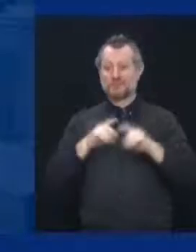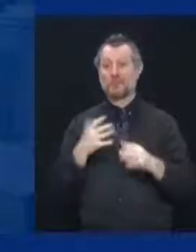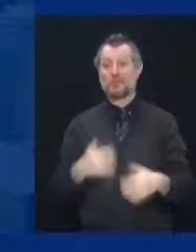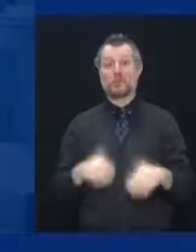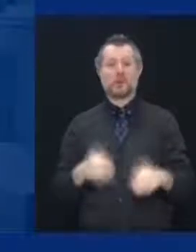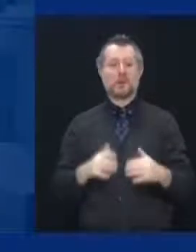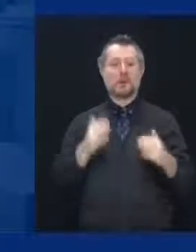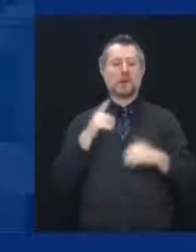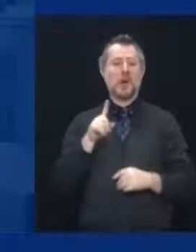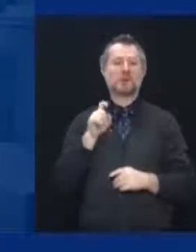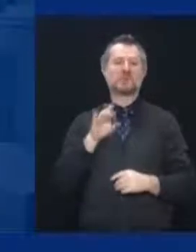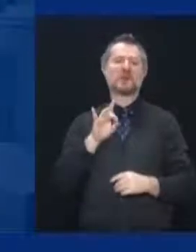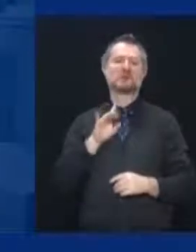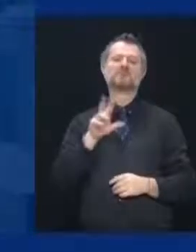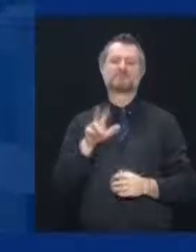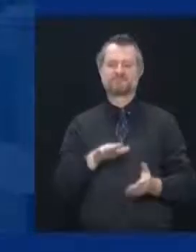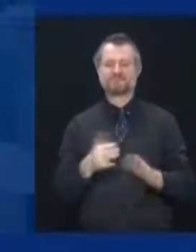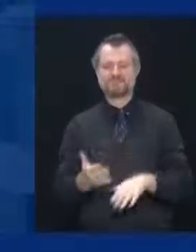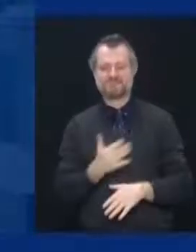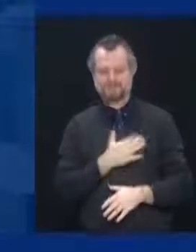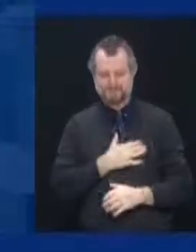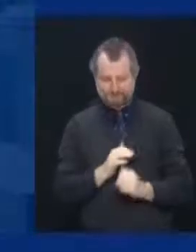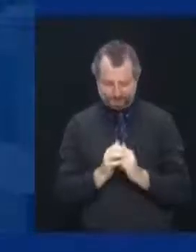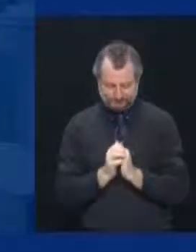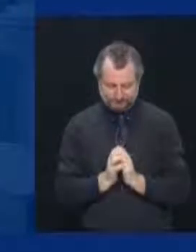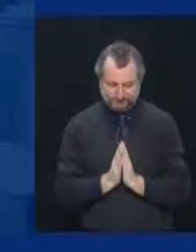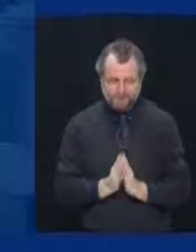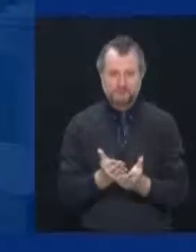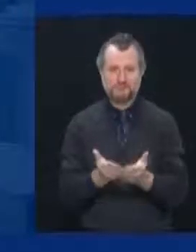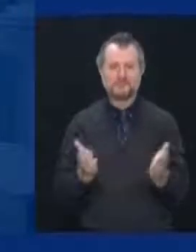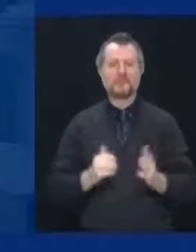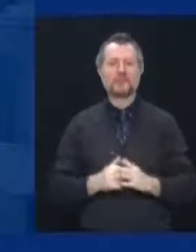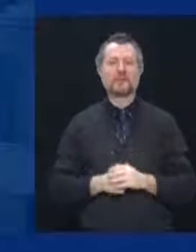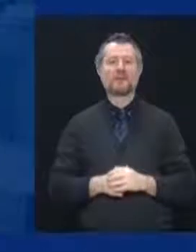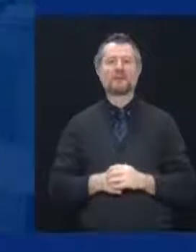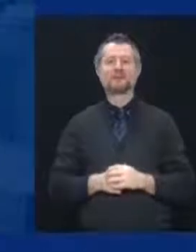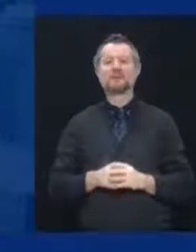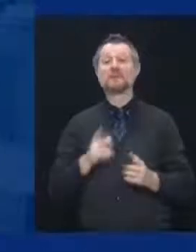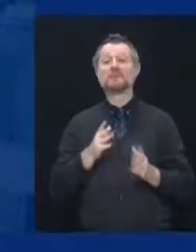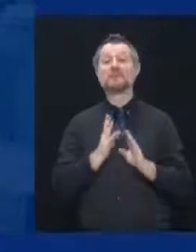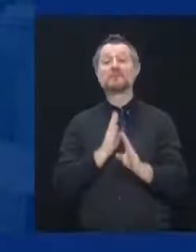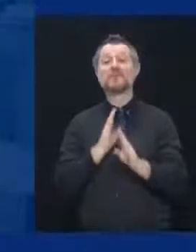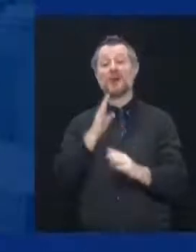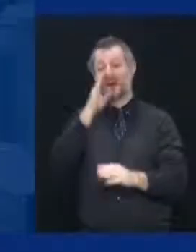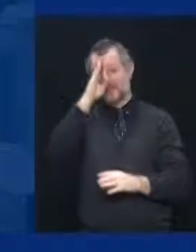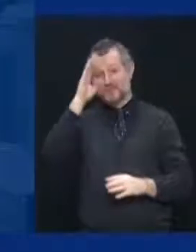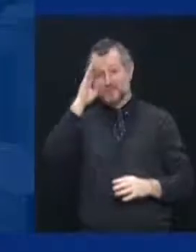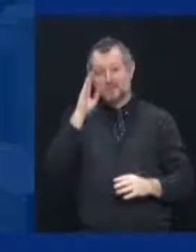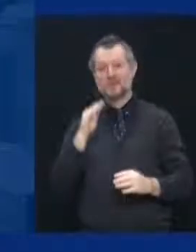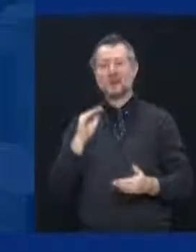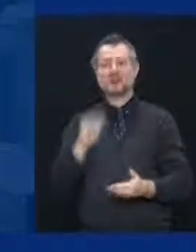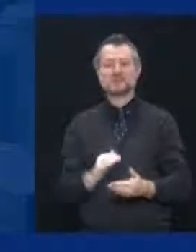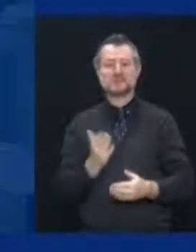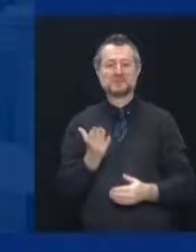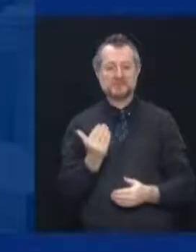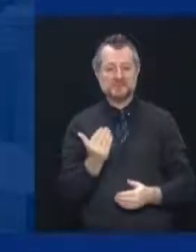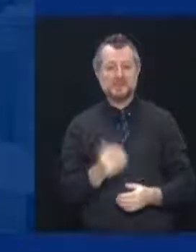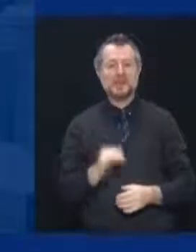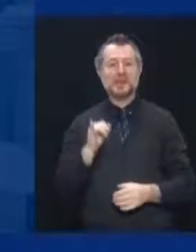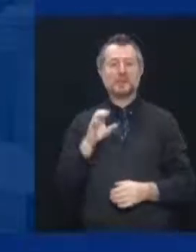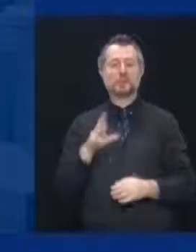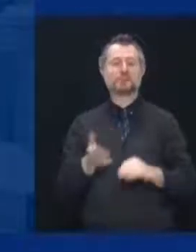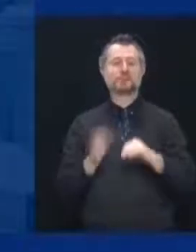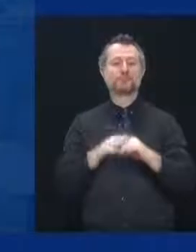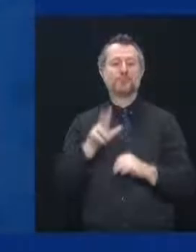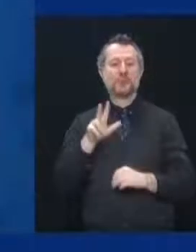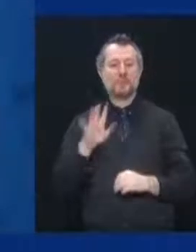New Yorkers passed away. They're in our thoughts and prayers. Hospitalizations are net down 15, ICU is up 34,